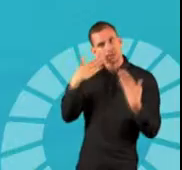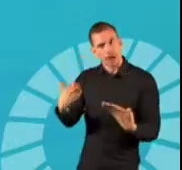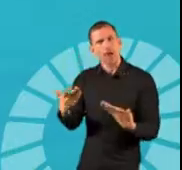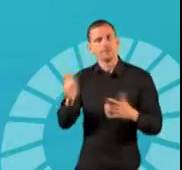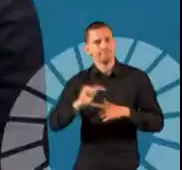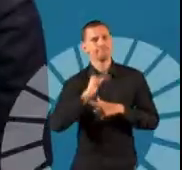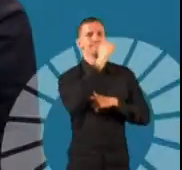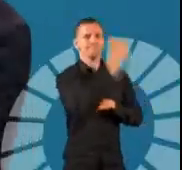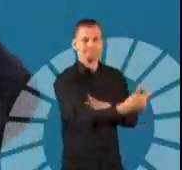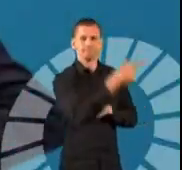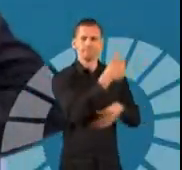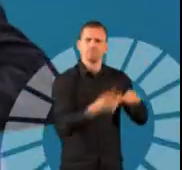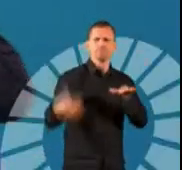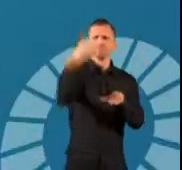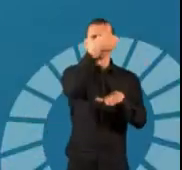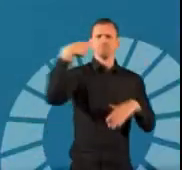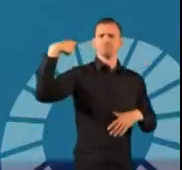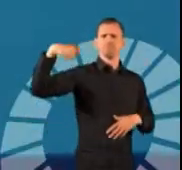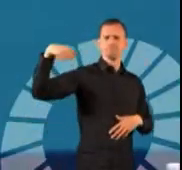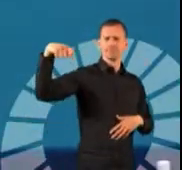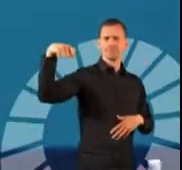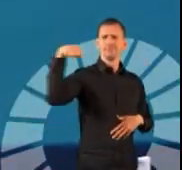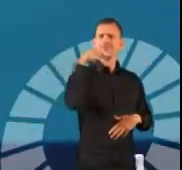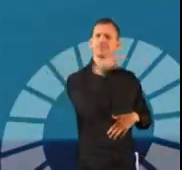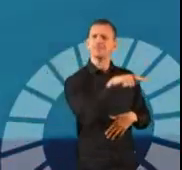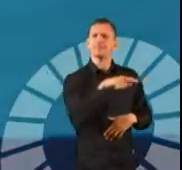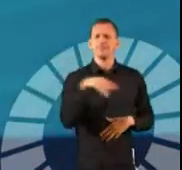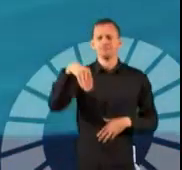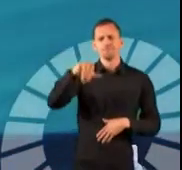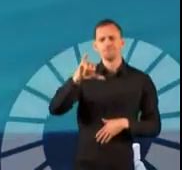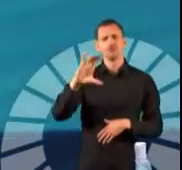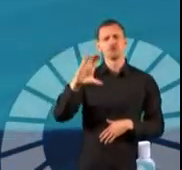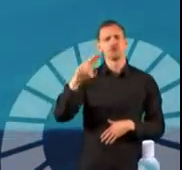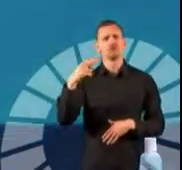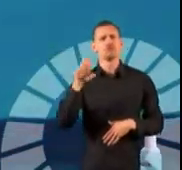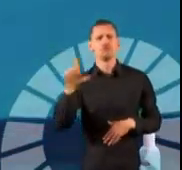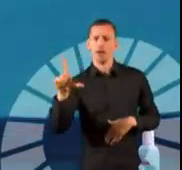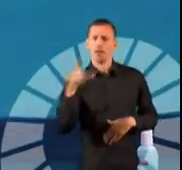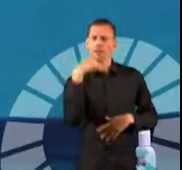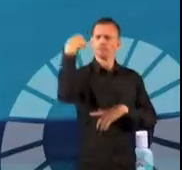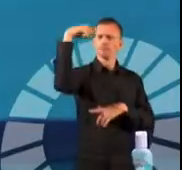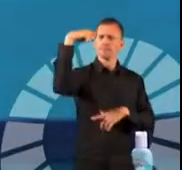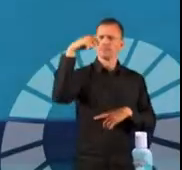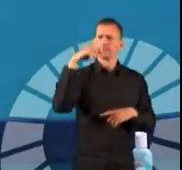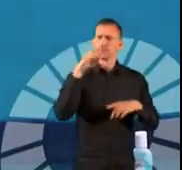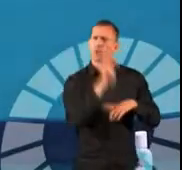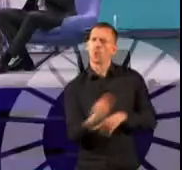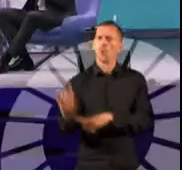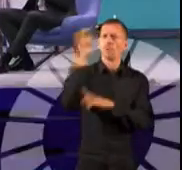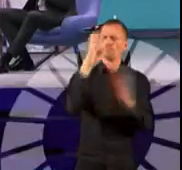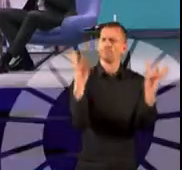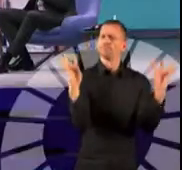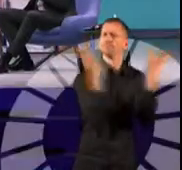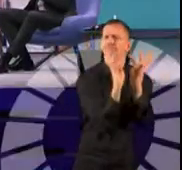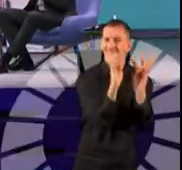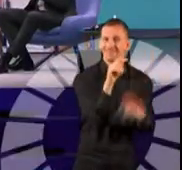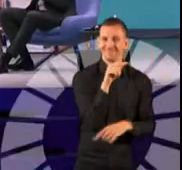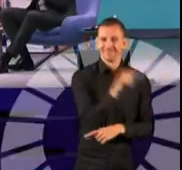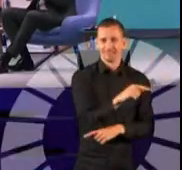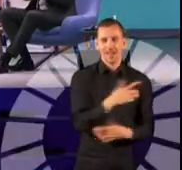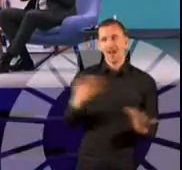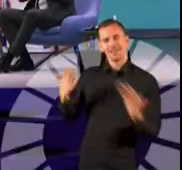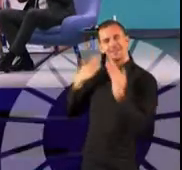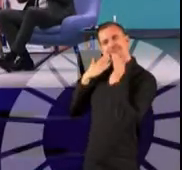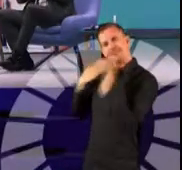Merci. President of the European Council, Mr. Jean-Michel. Thank you very much. Thank you very much, President. Thank you also for your commitment